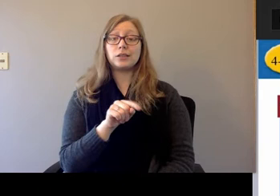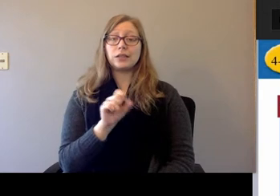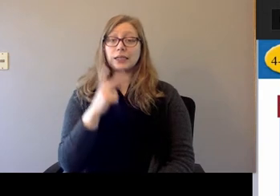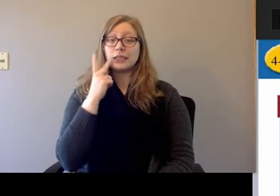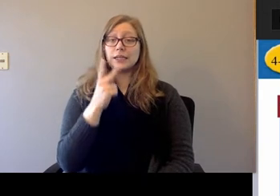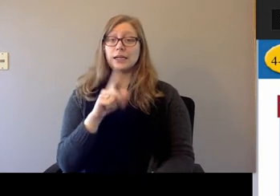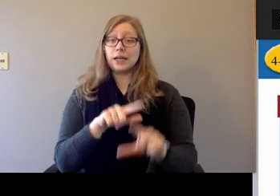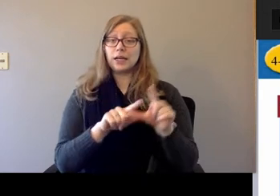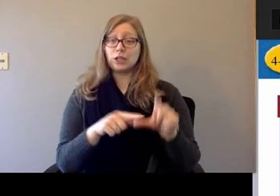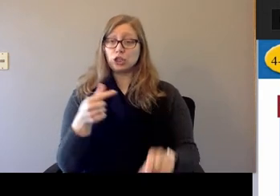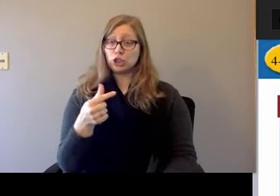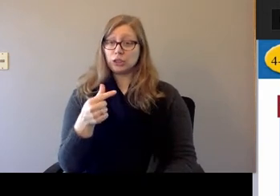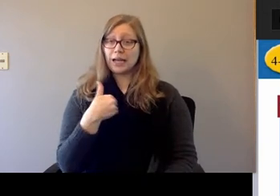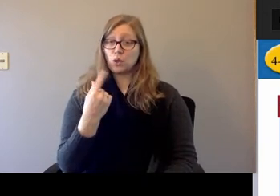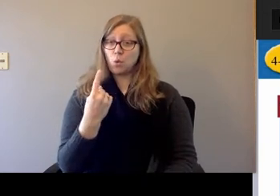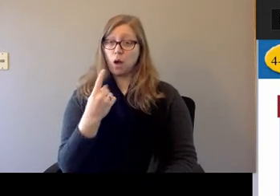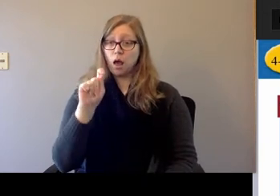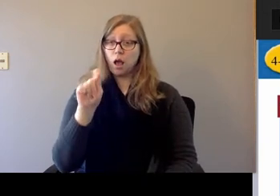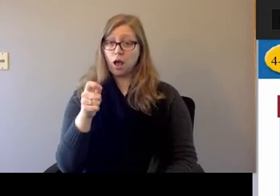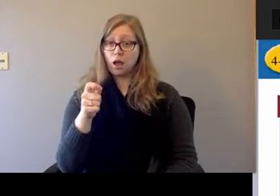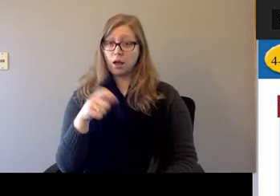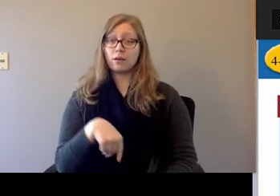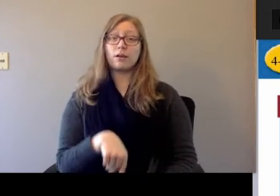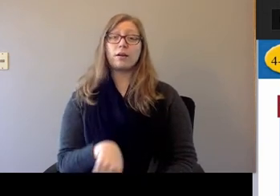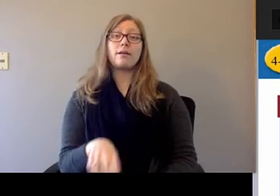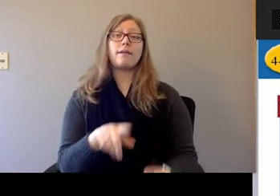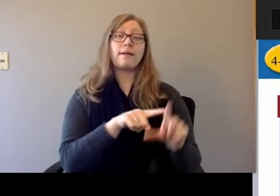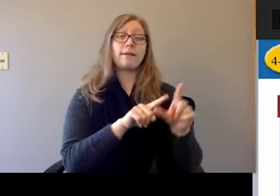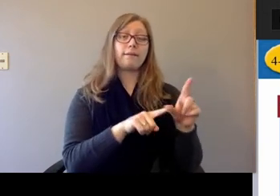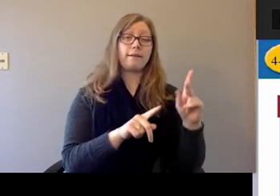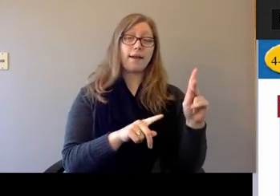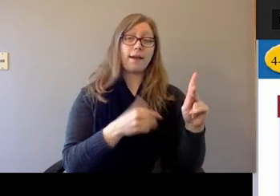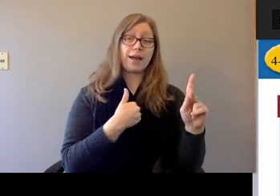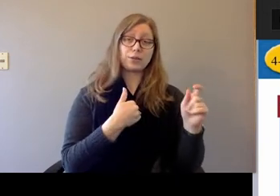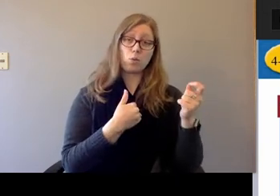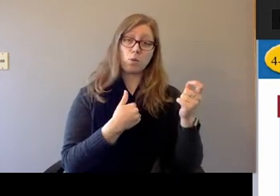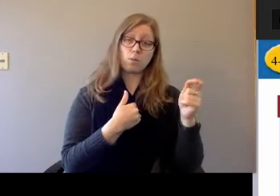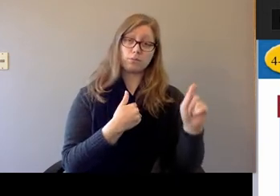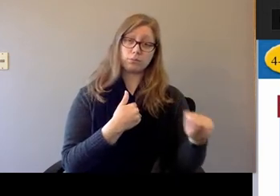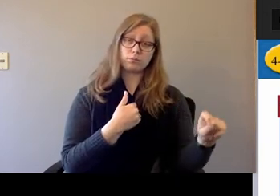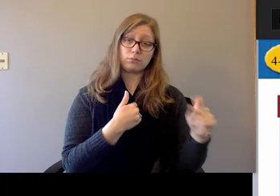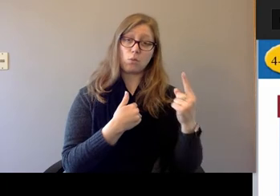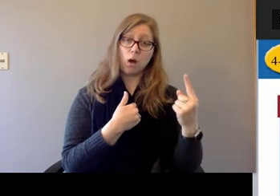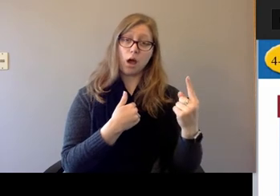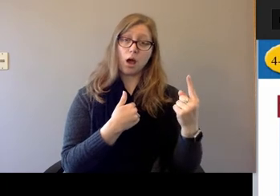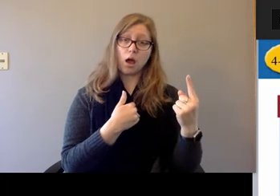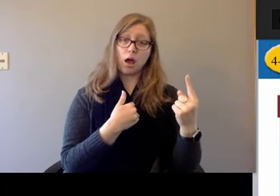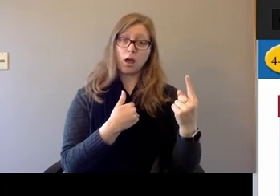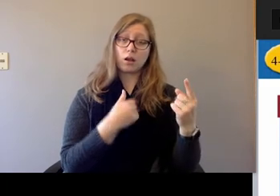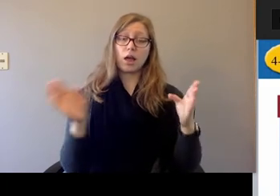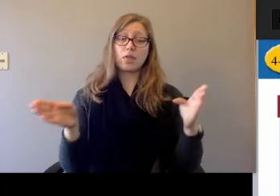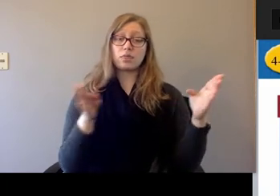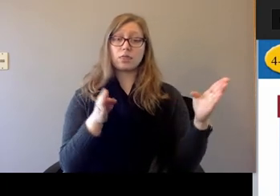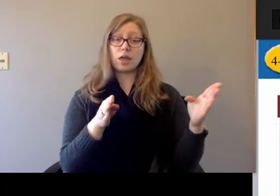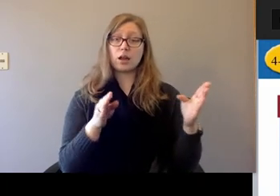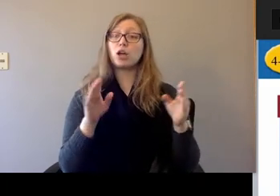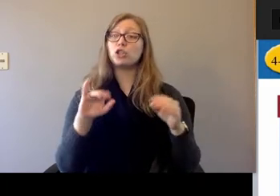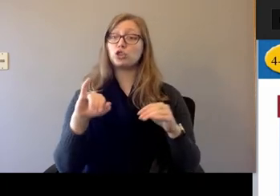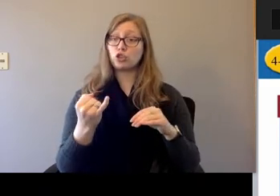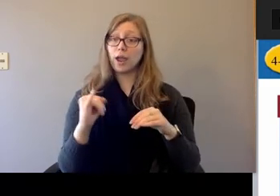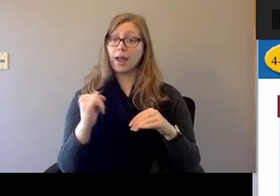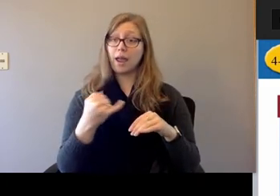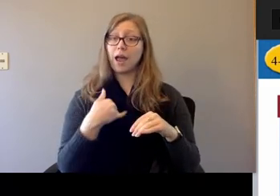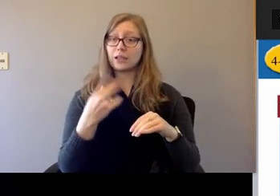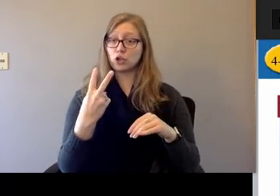tick mark, and then I can see that after angle G, I can go to angle J, and that has two tick marks. After